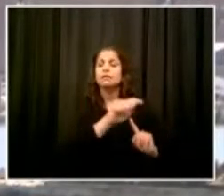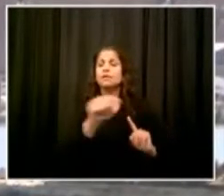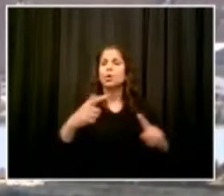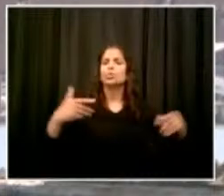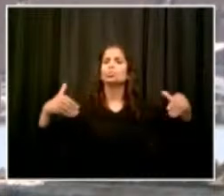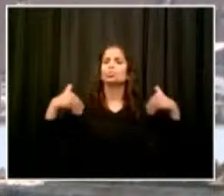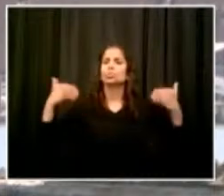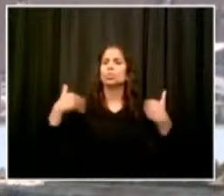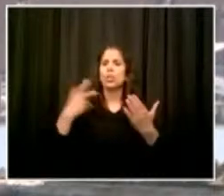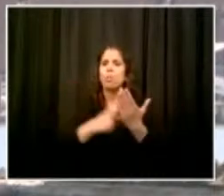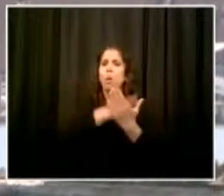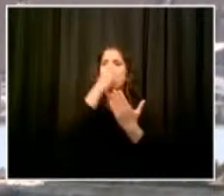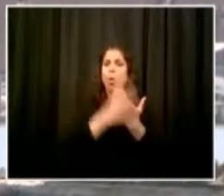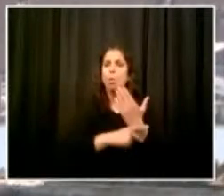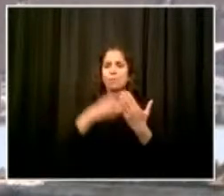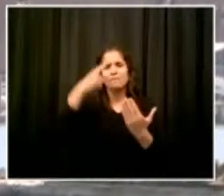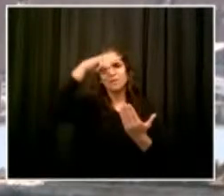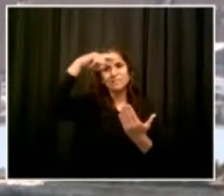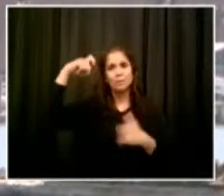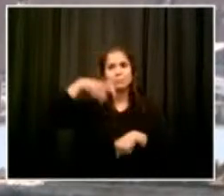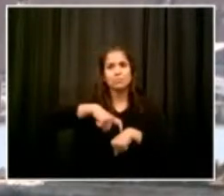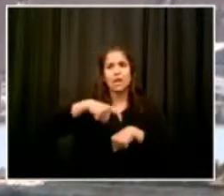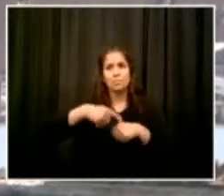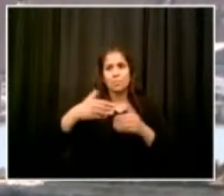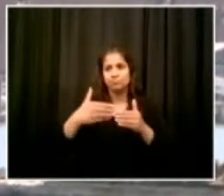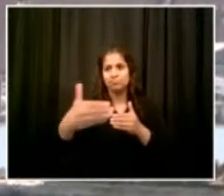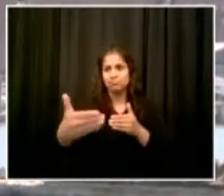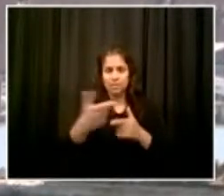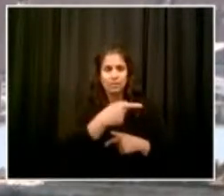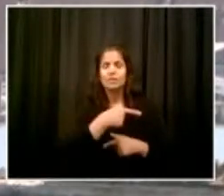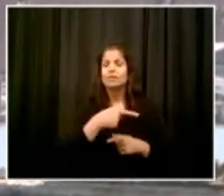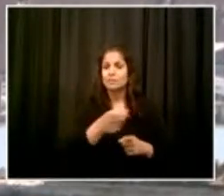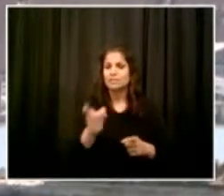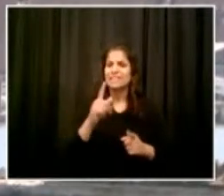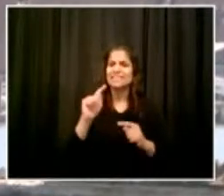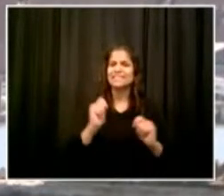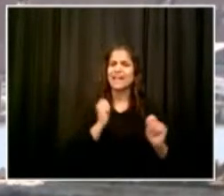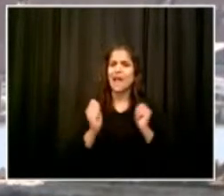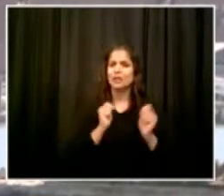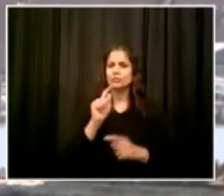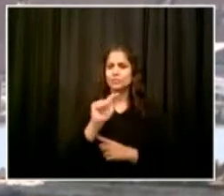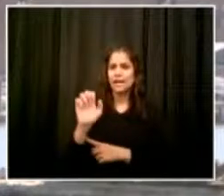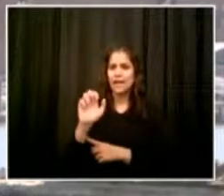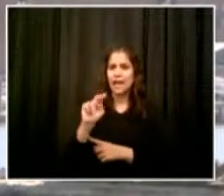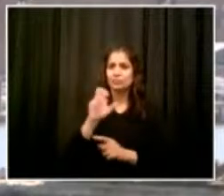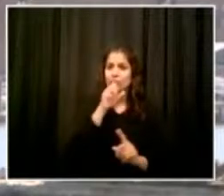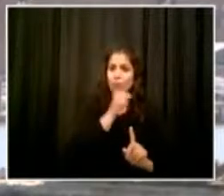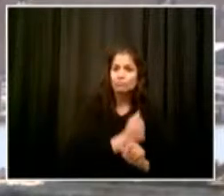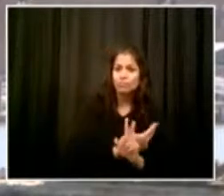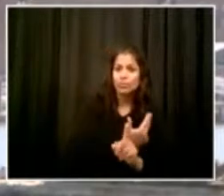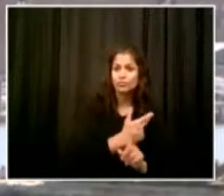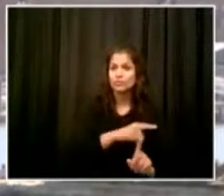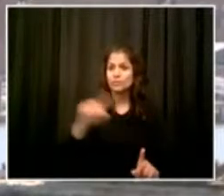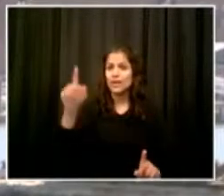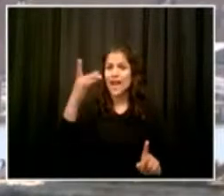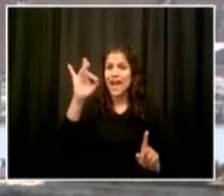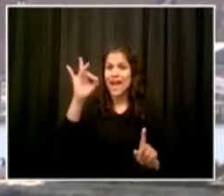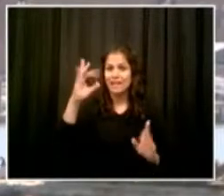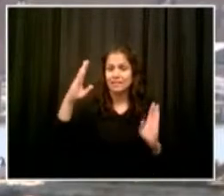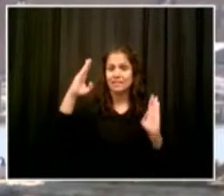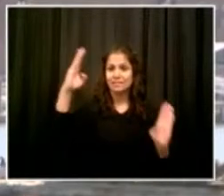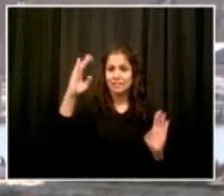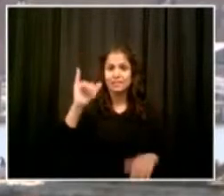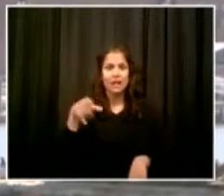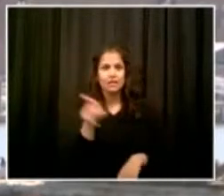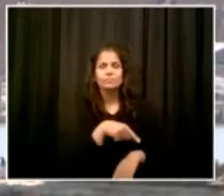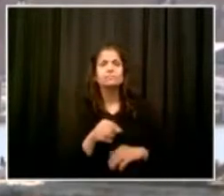talk, not private discussions, but what your conversations have been like with the commissioner. I can imagine someone hearing that their agency's budget is going to be cut. I don't know what